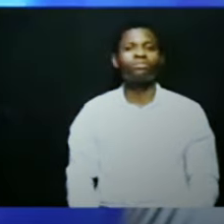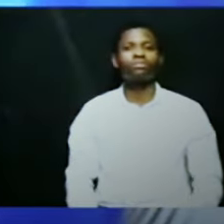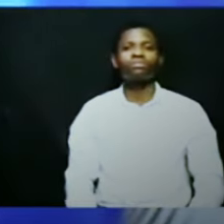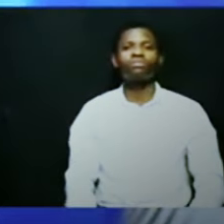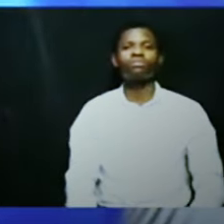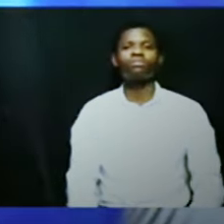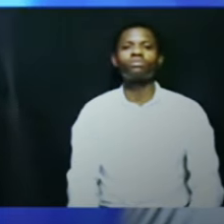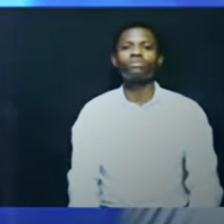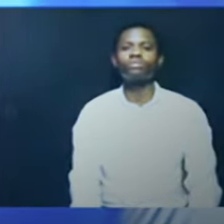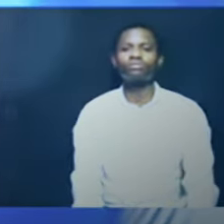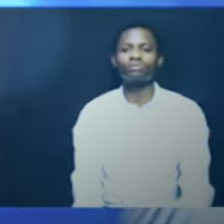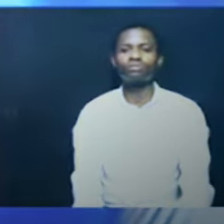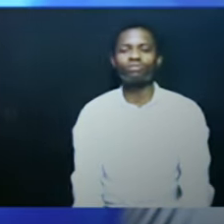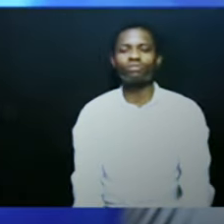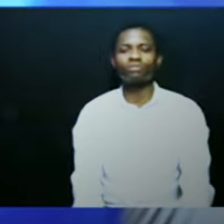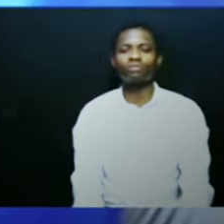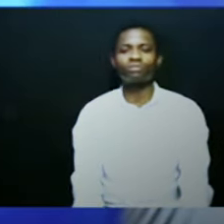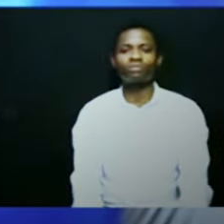Verse 30 and 31.